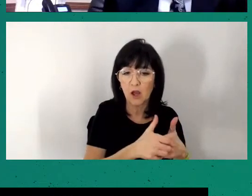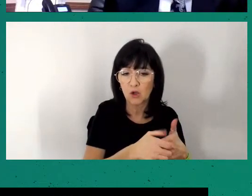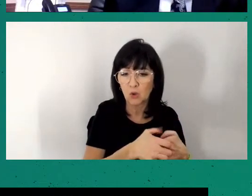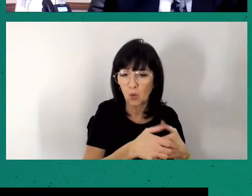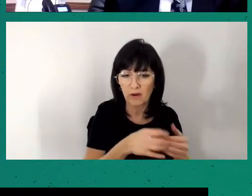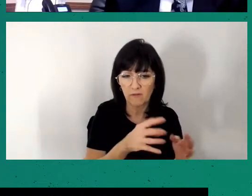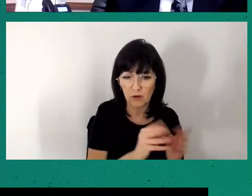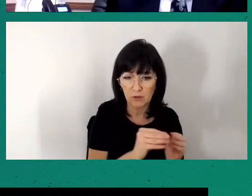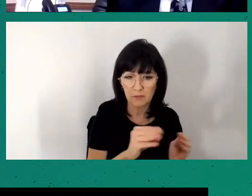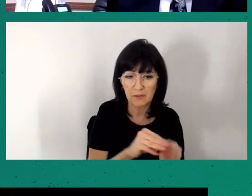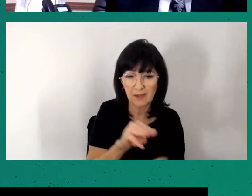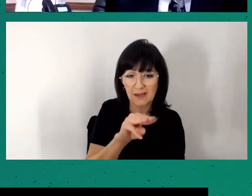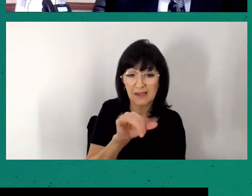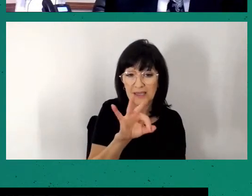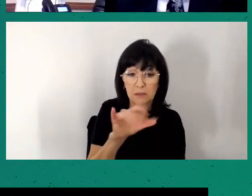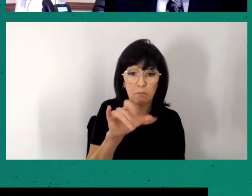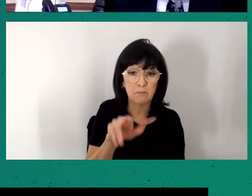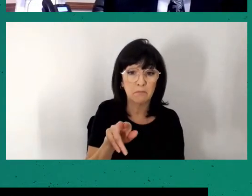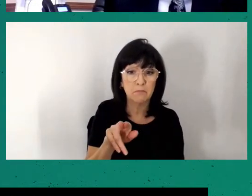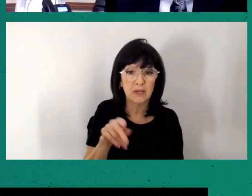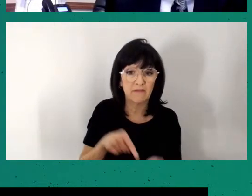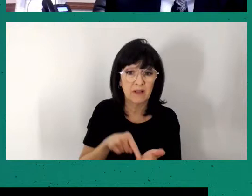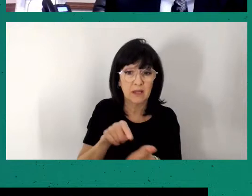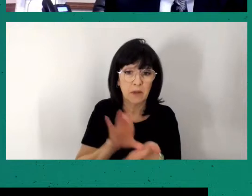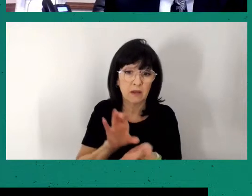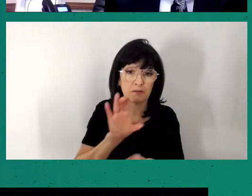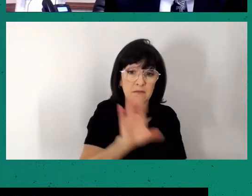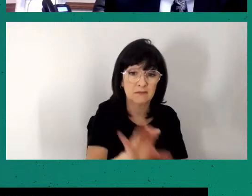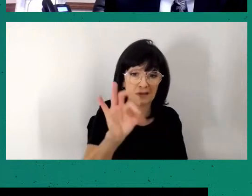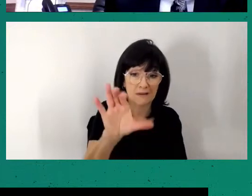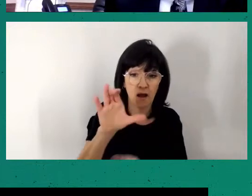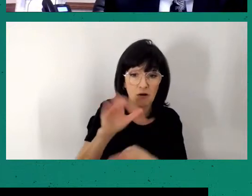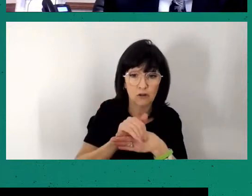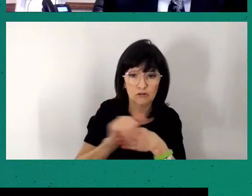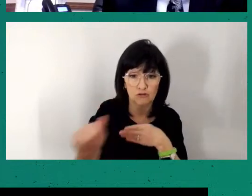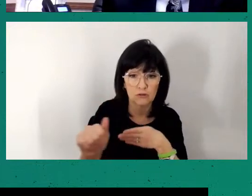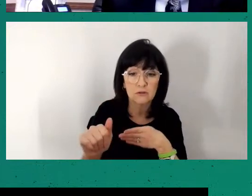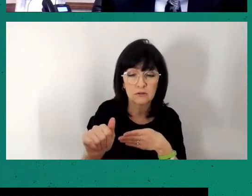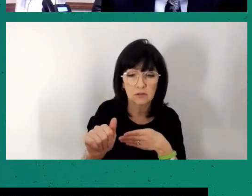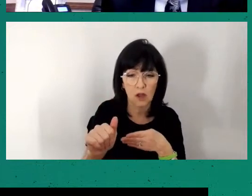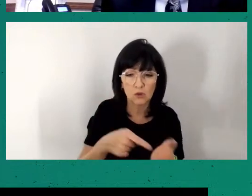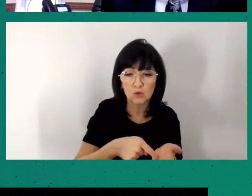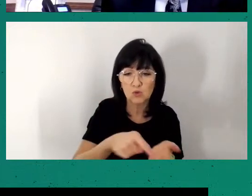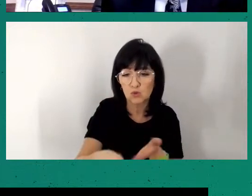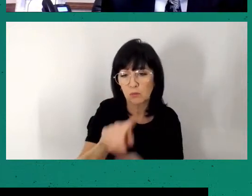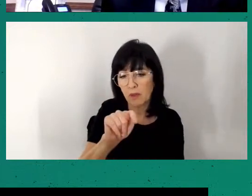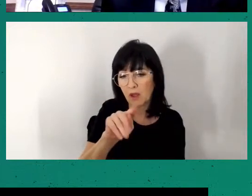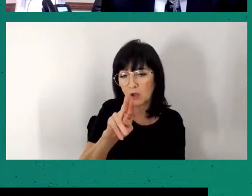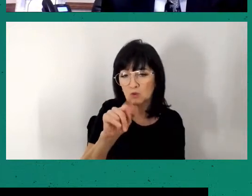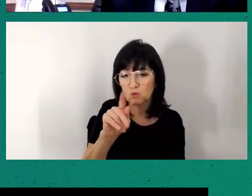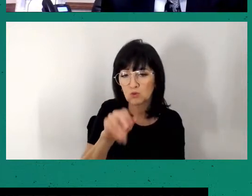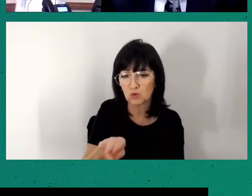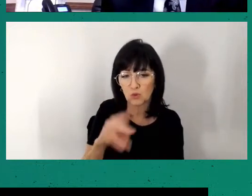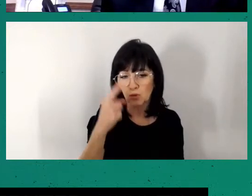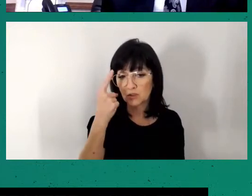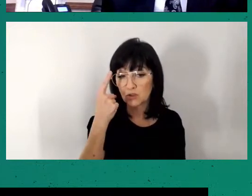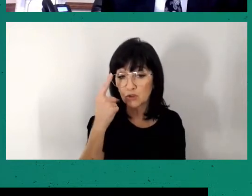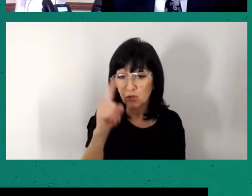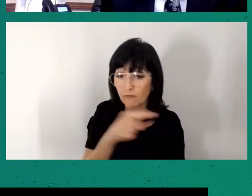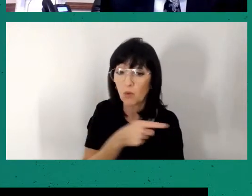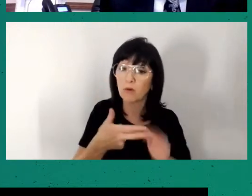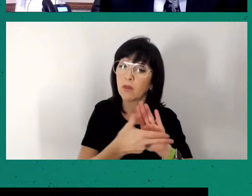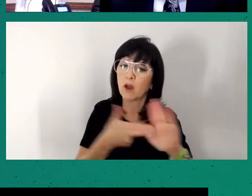contributed $900 to the trustees of the meeting to pay for the tuition of, quote, the